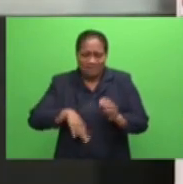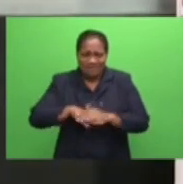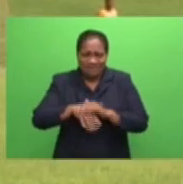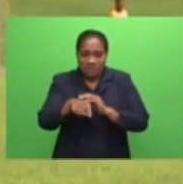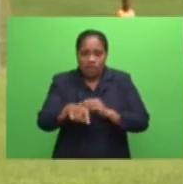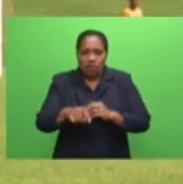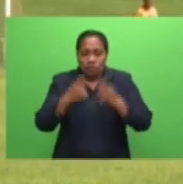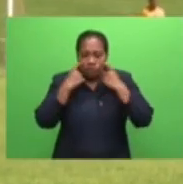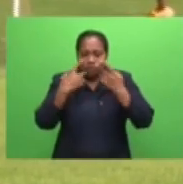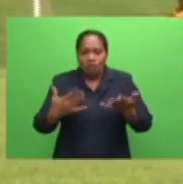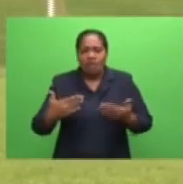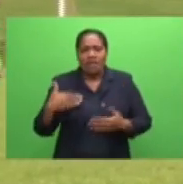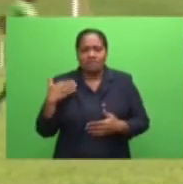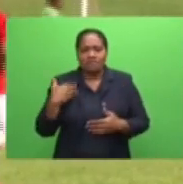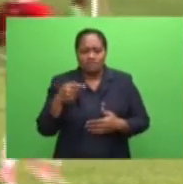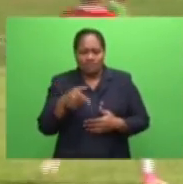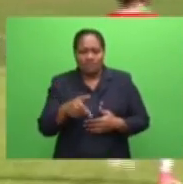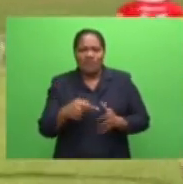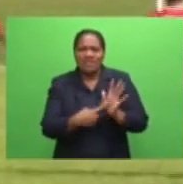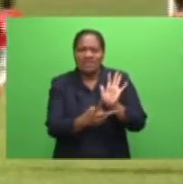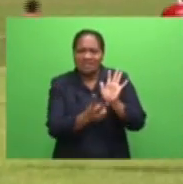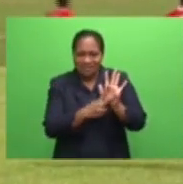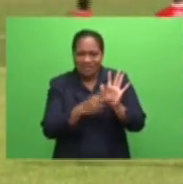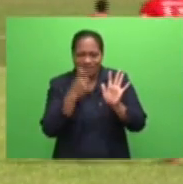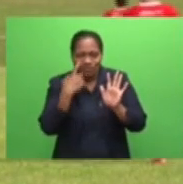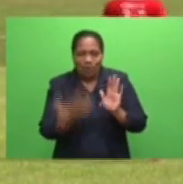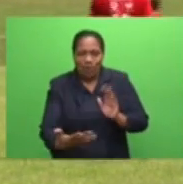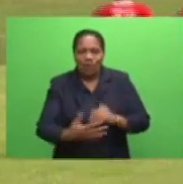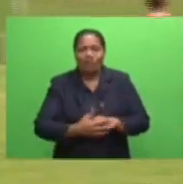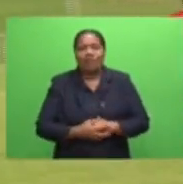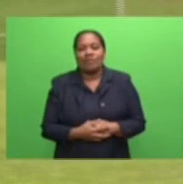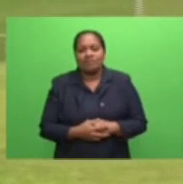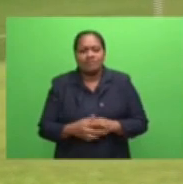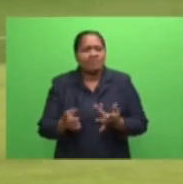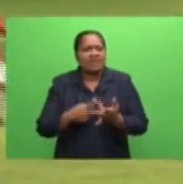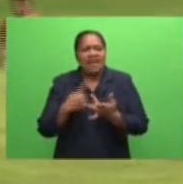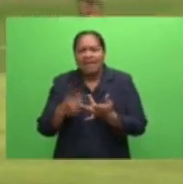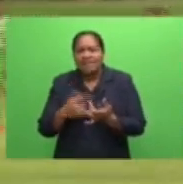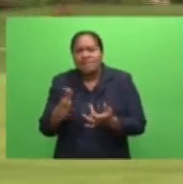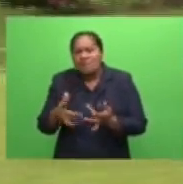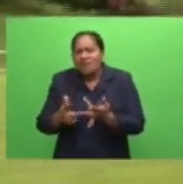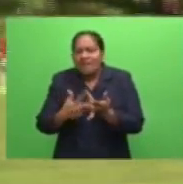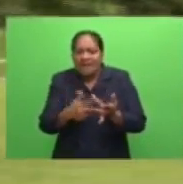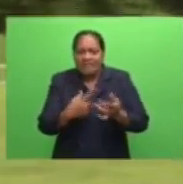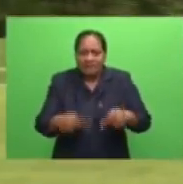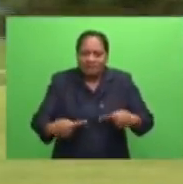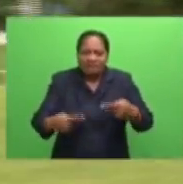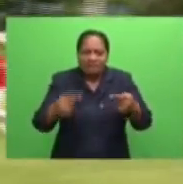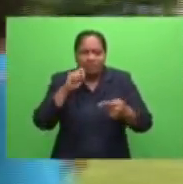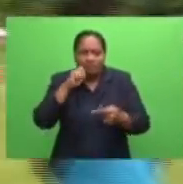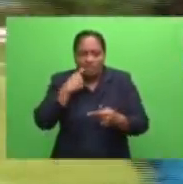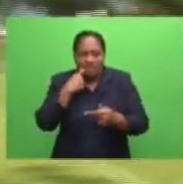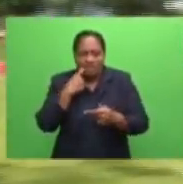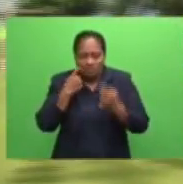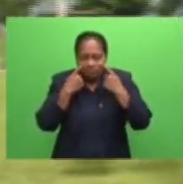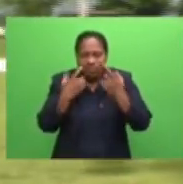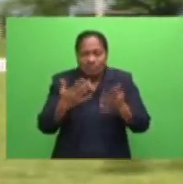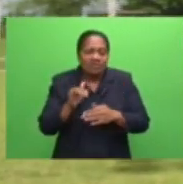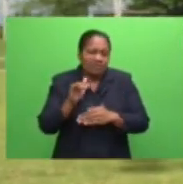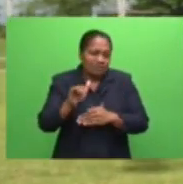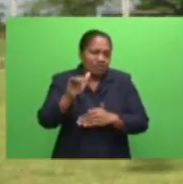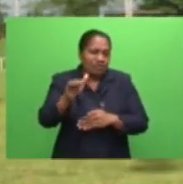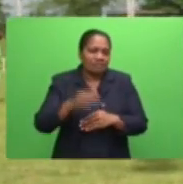the last one. The president has also revealed that other tournaments may be aired in the future. And we are also assessing, and we'll be